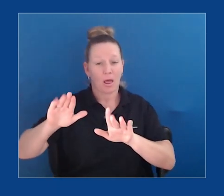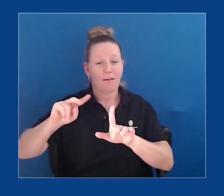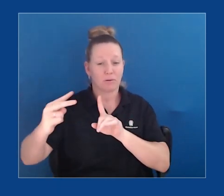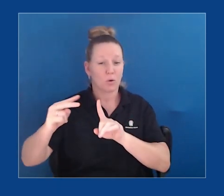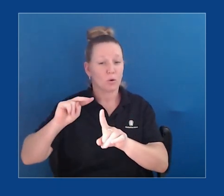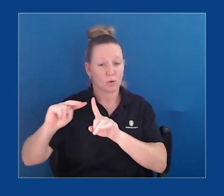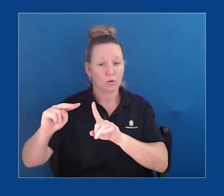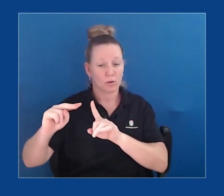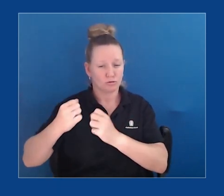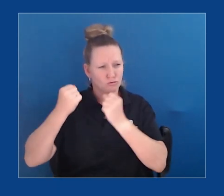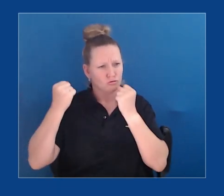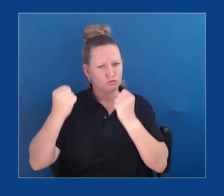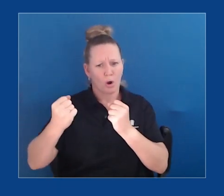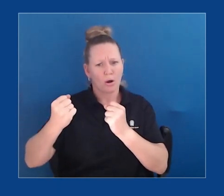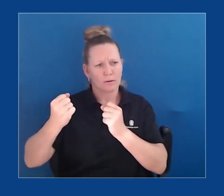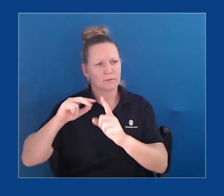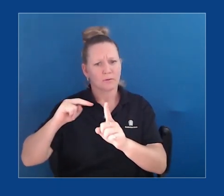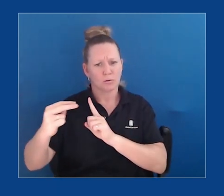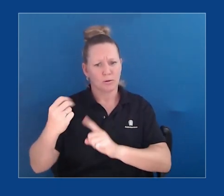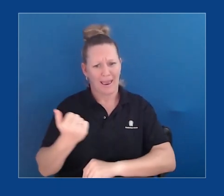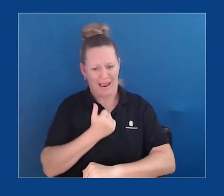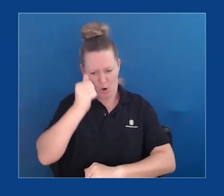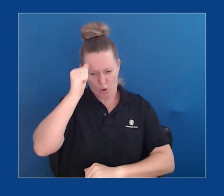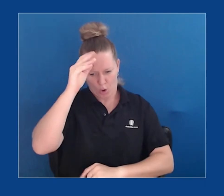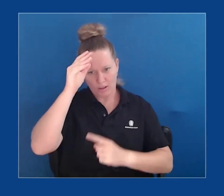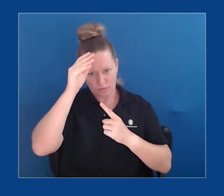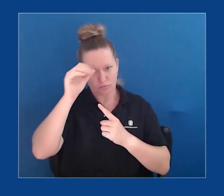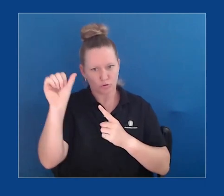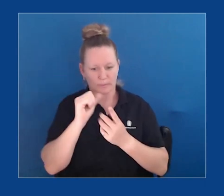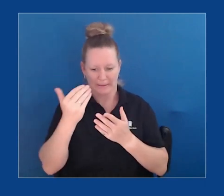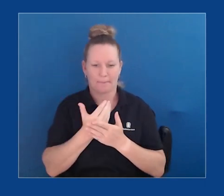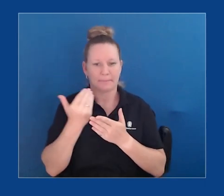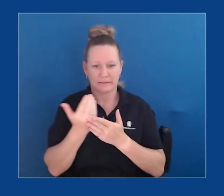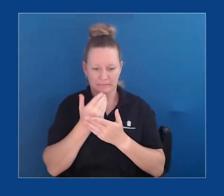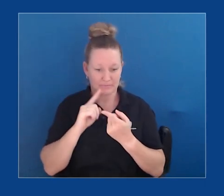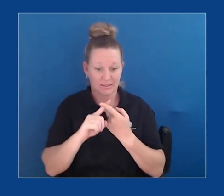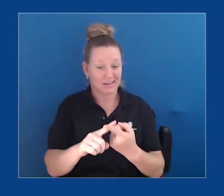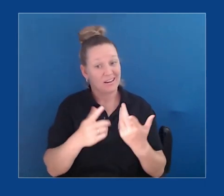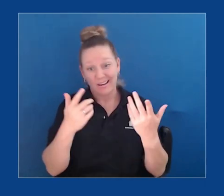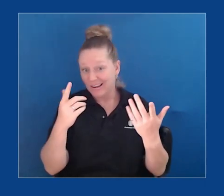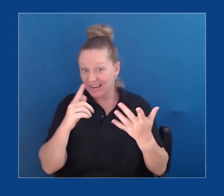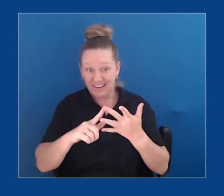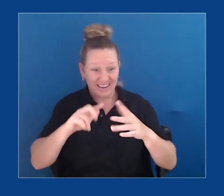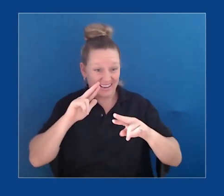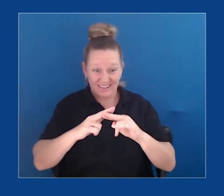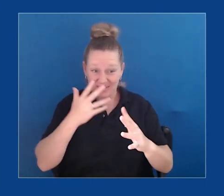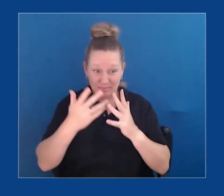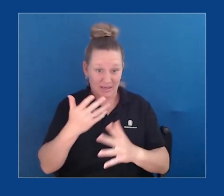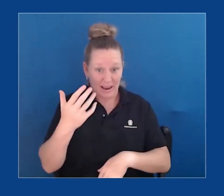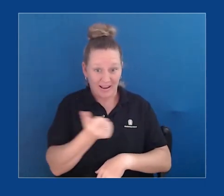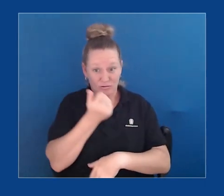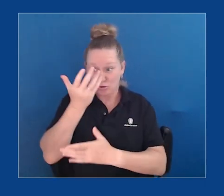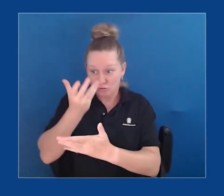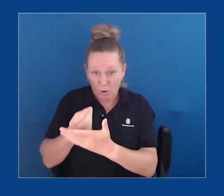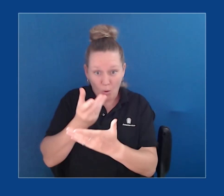our knowledge should be kept and maintained. And if it means that we work in recording and documenting